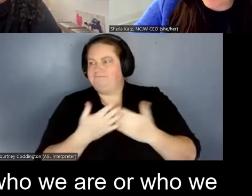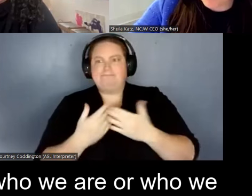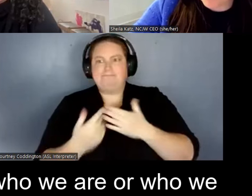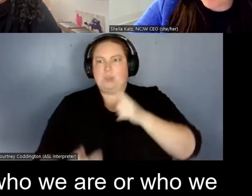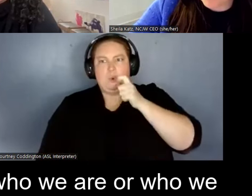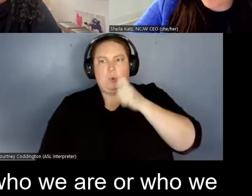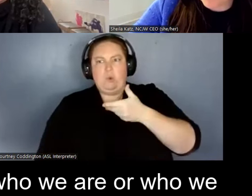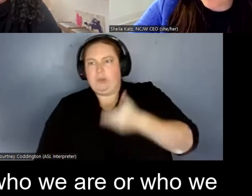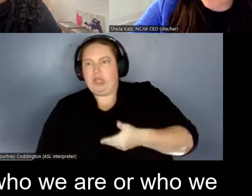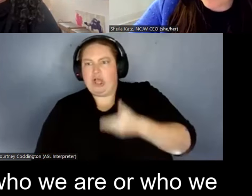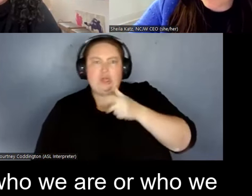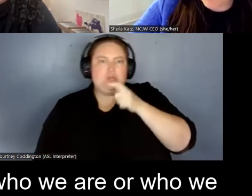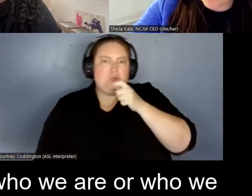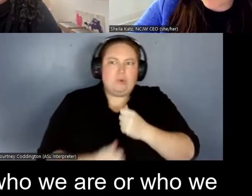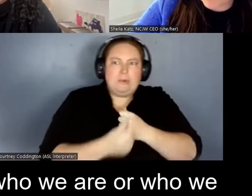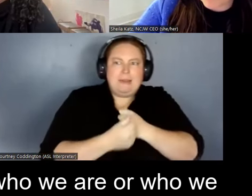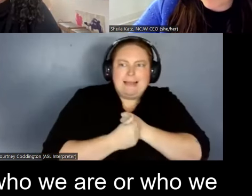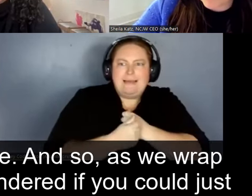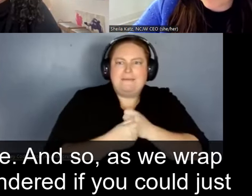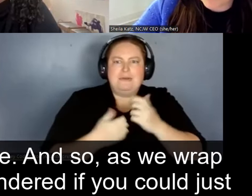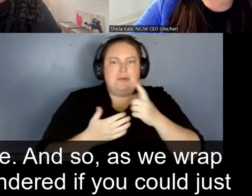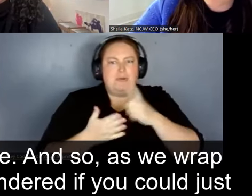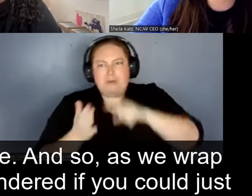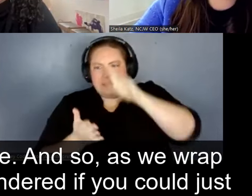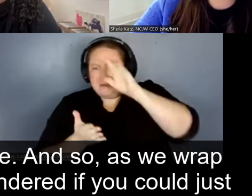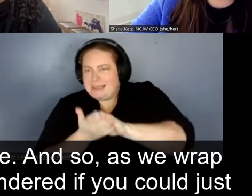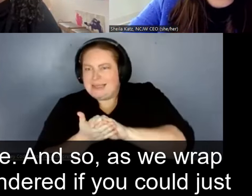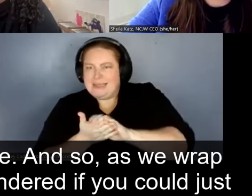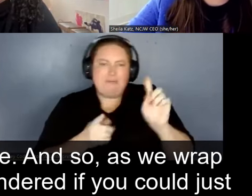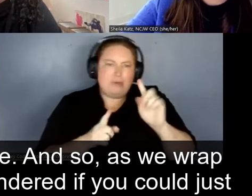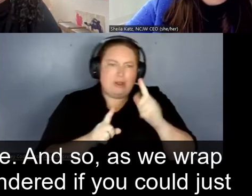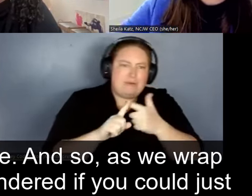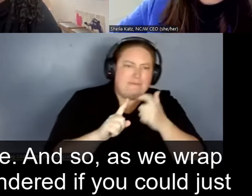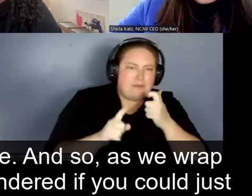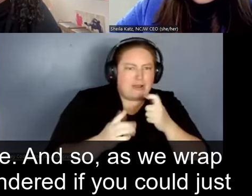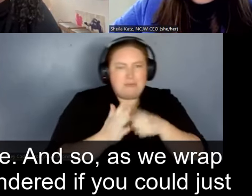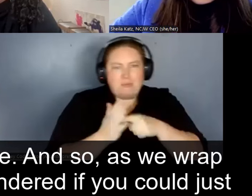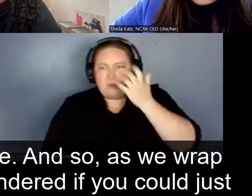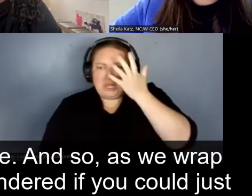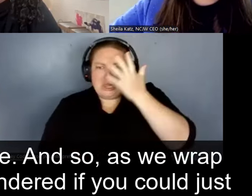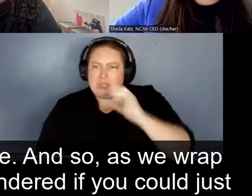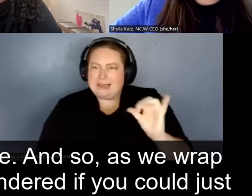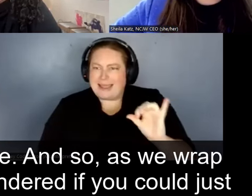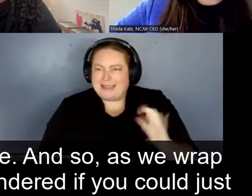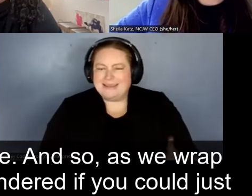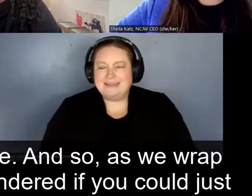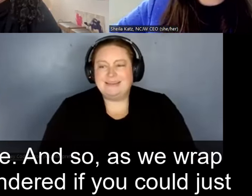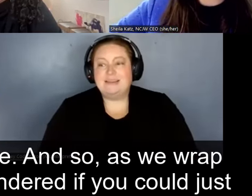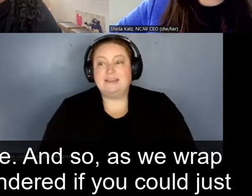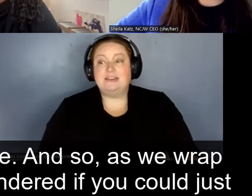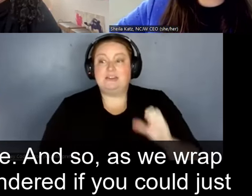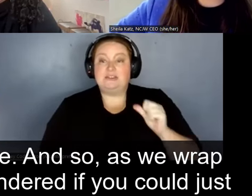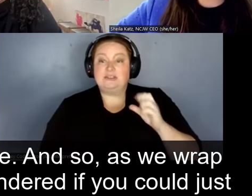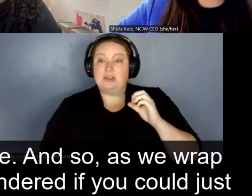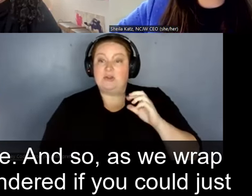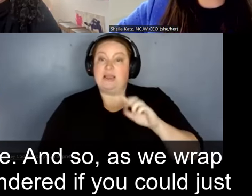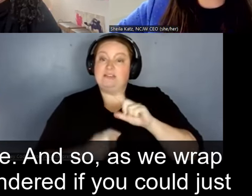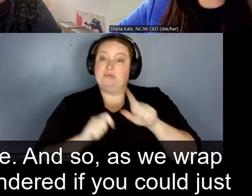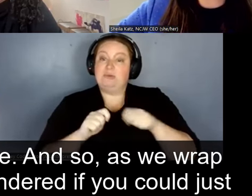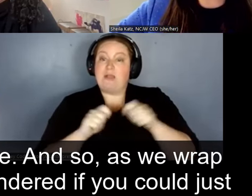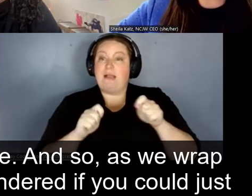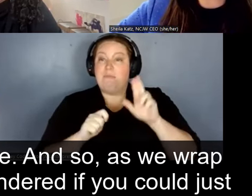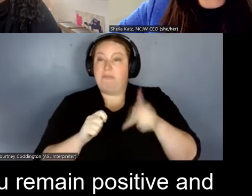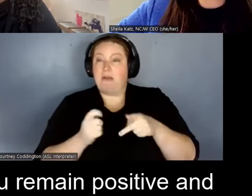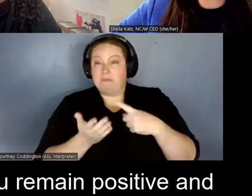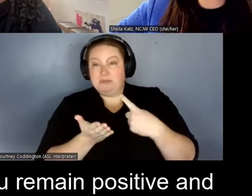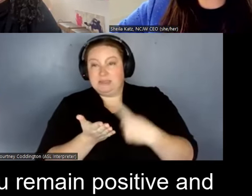are, or who we love, or what we believe, or where we come from, or what we look like. And so as we wrap up this discussion, I wondered